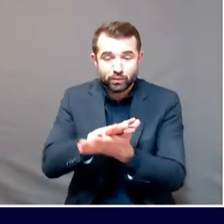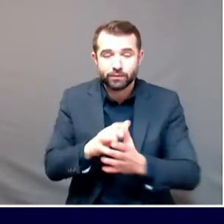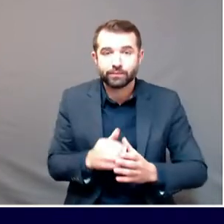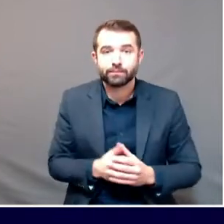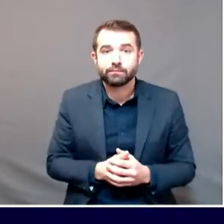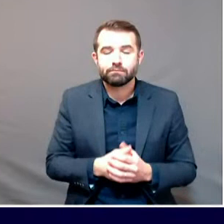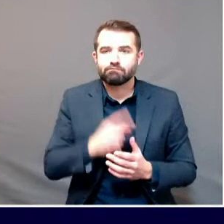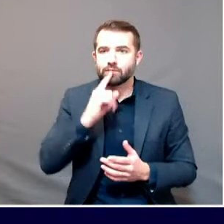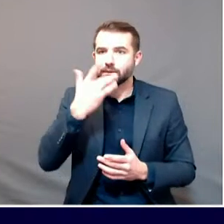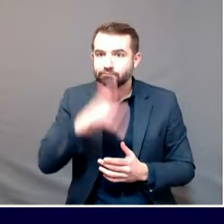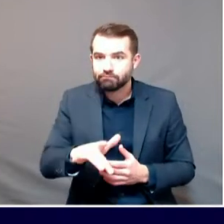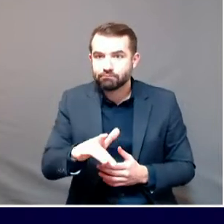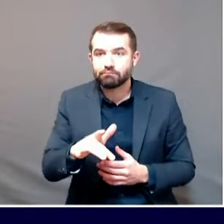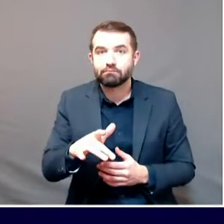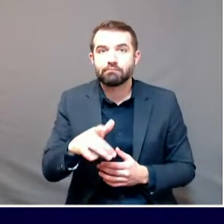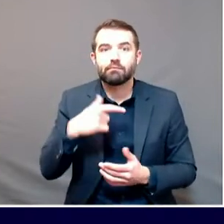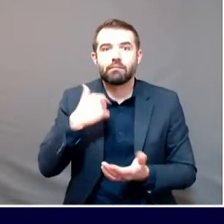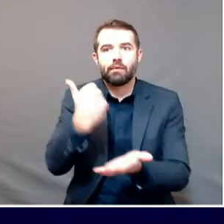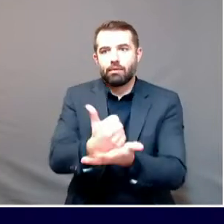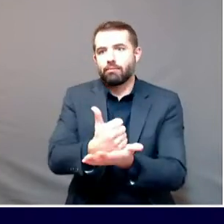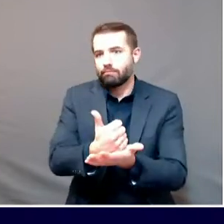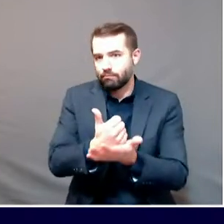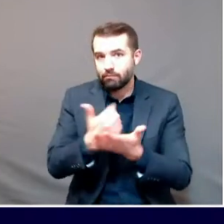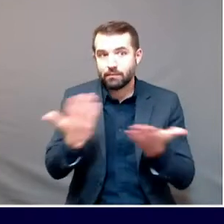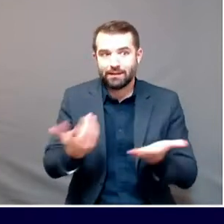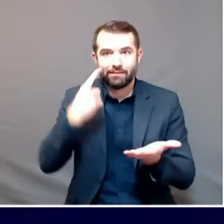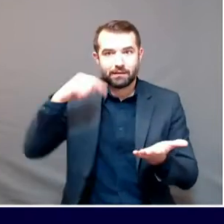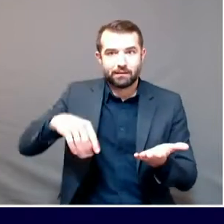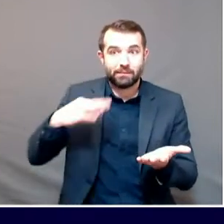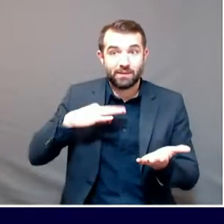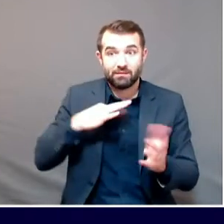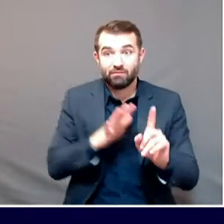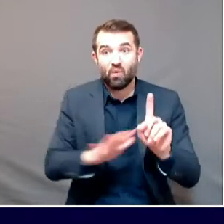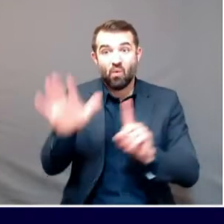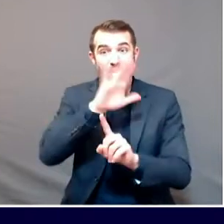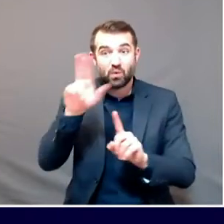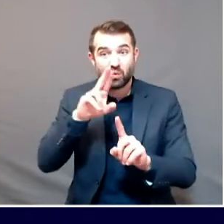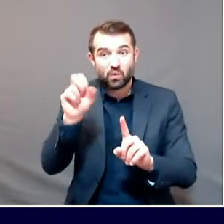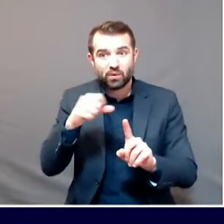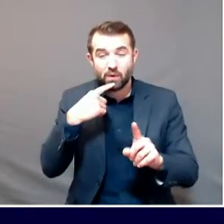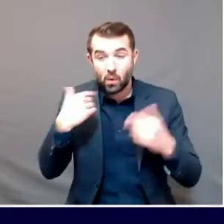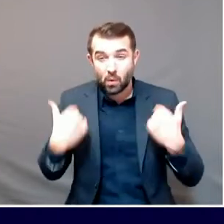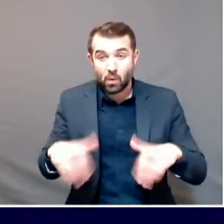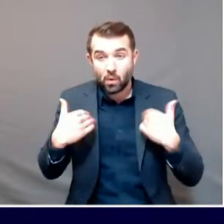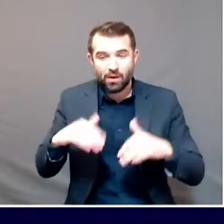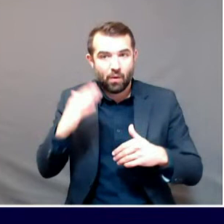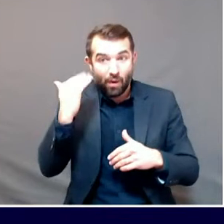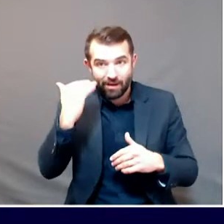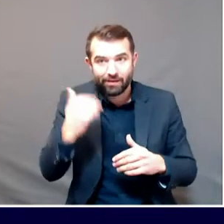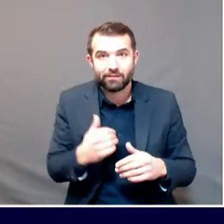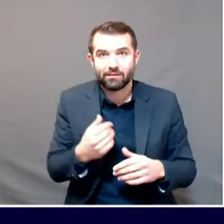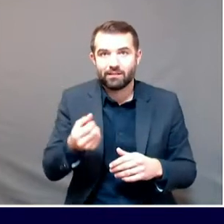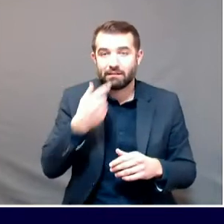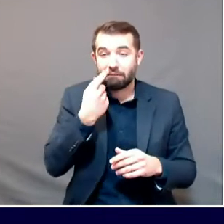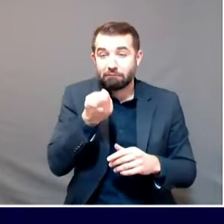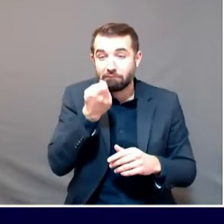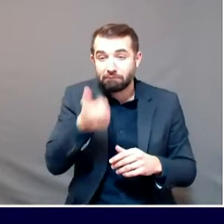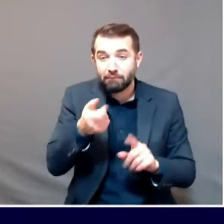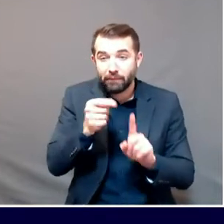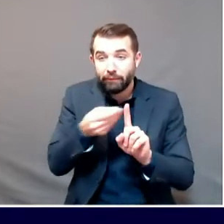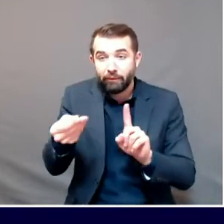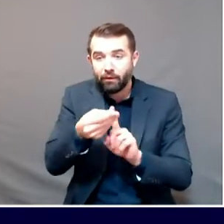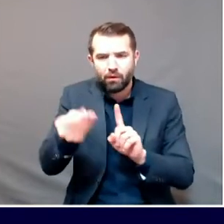not just in Maine, but across the country, owing to the amazing and dedicated work of teachers,